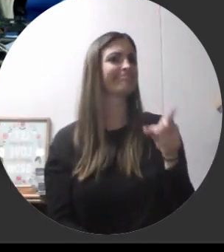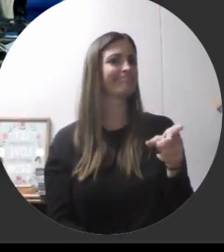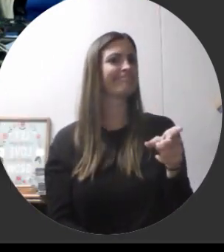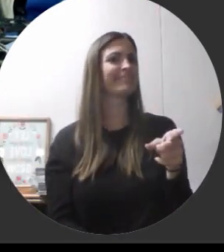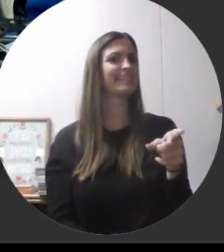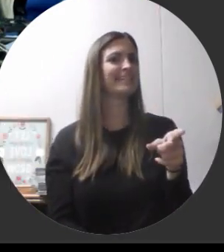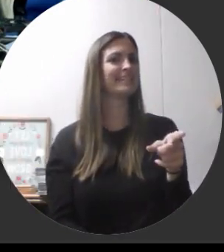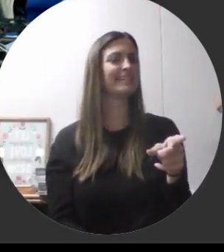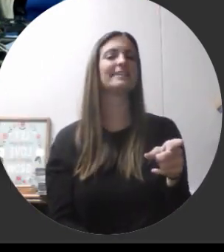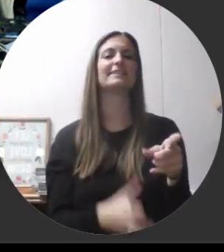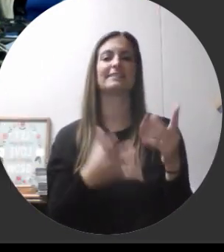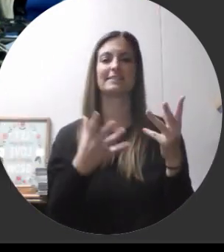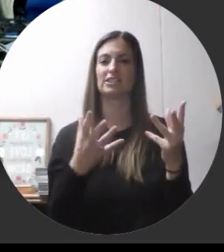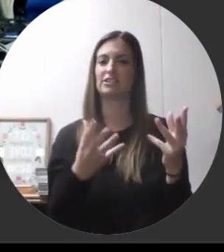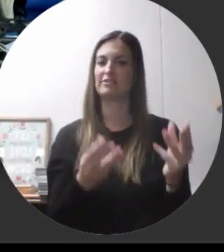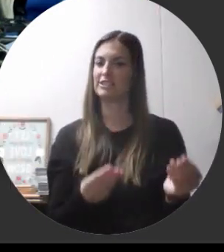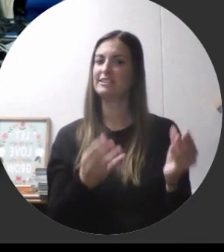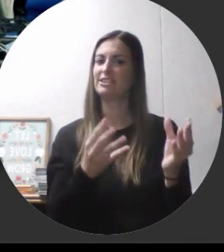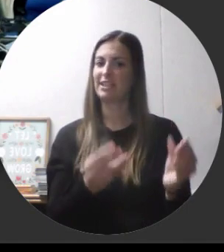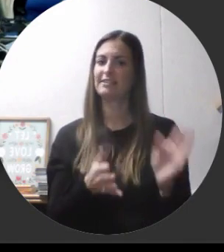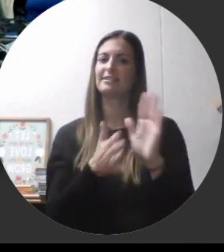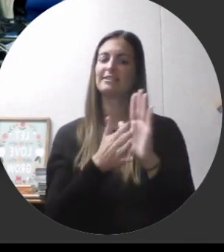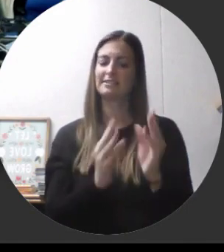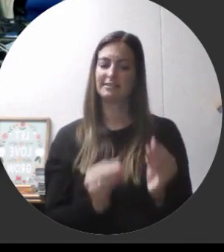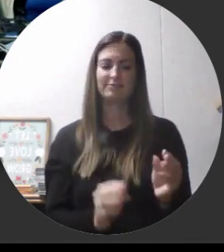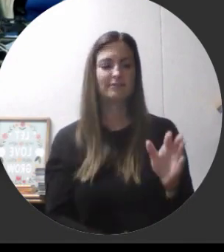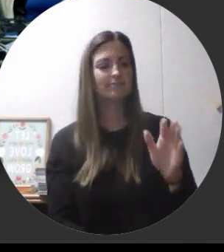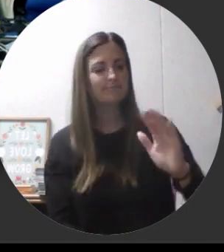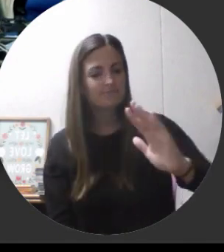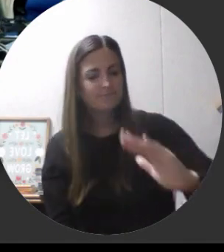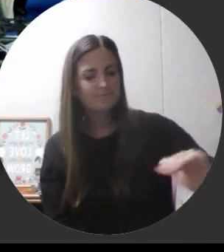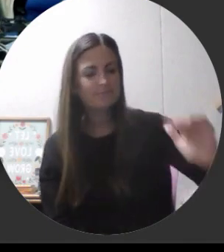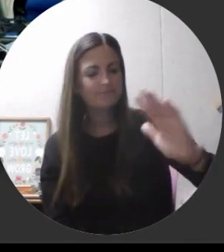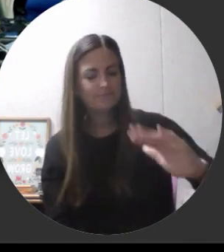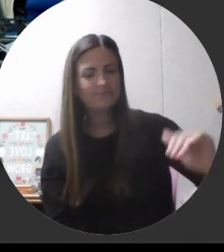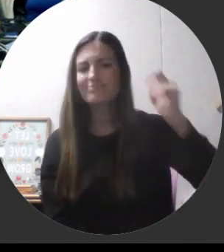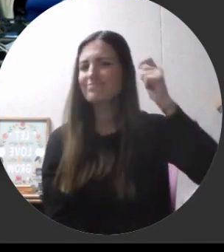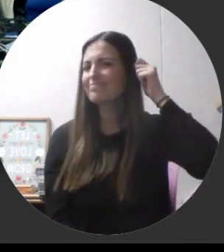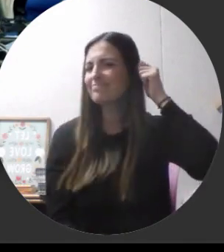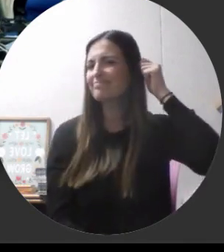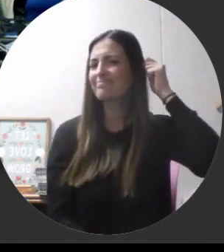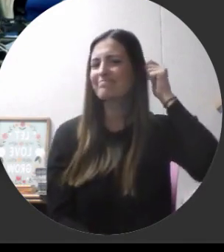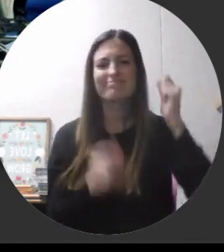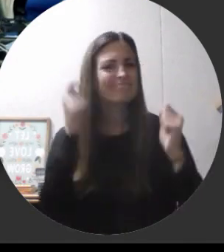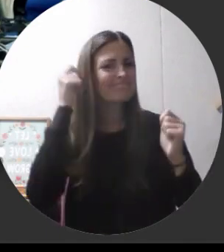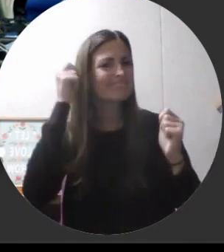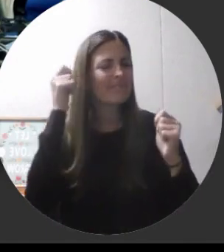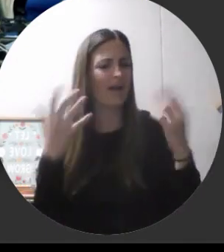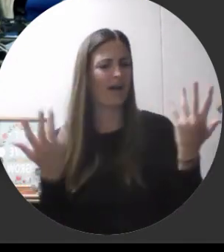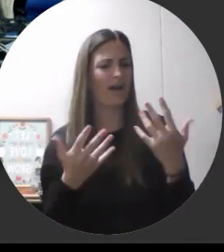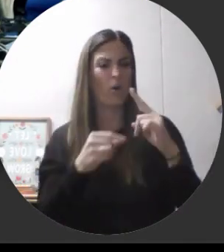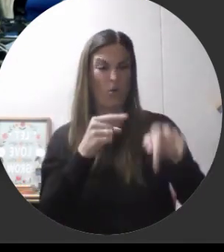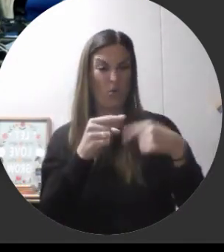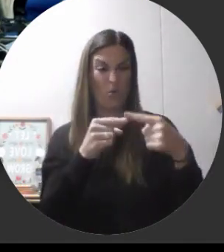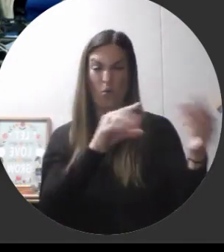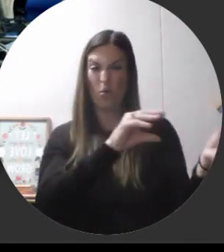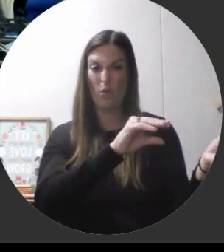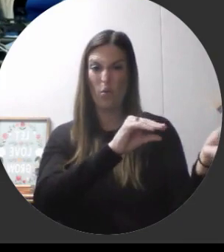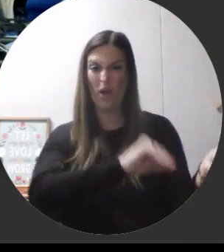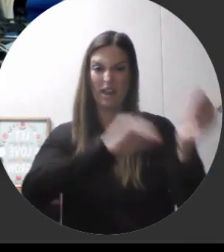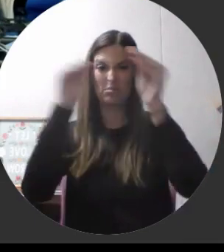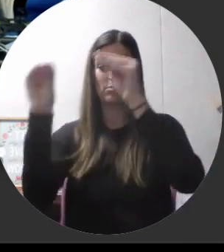an amiable beastie." And Father bent down and scratched and pulled at Crusoe's ears. "When shall we try to move him then?" he